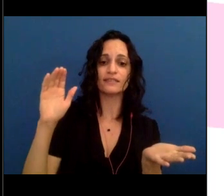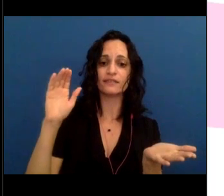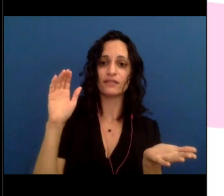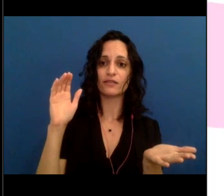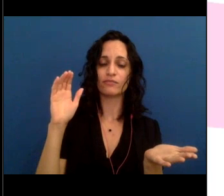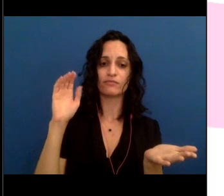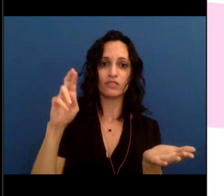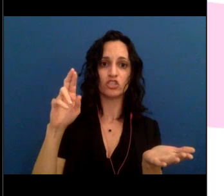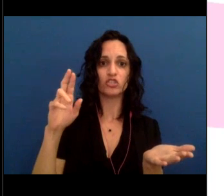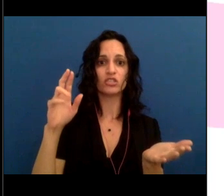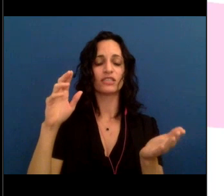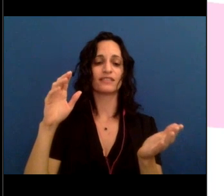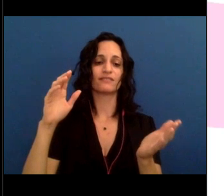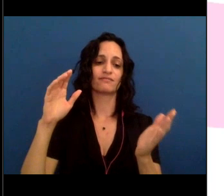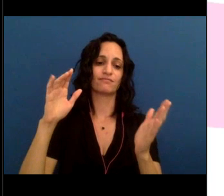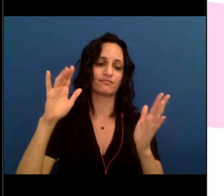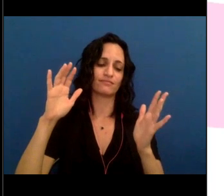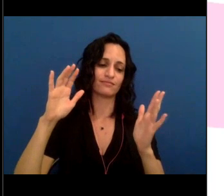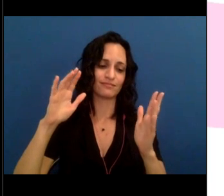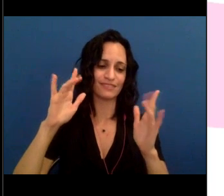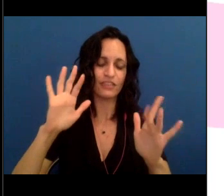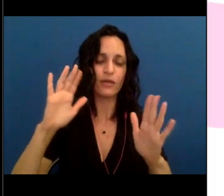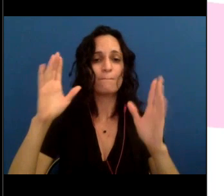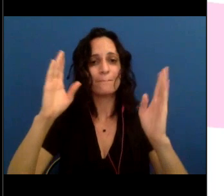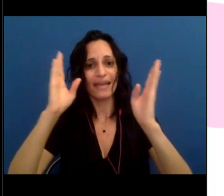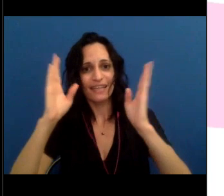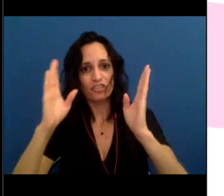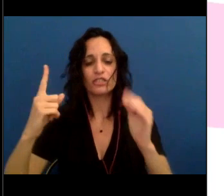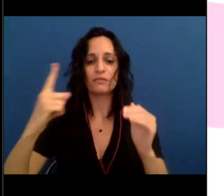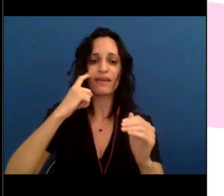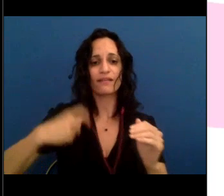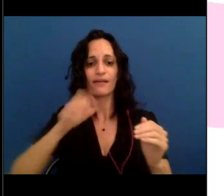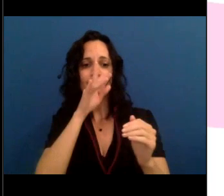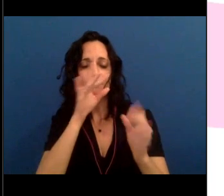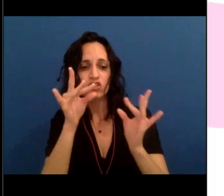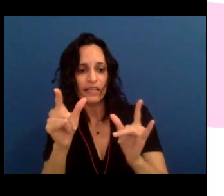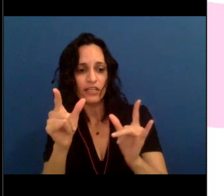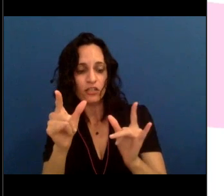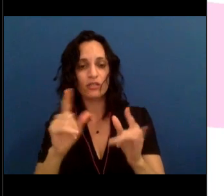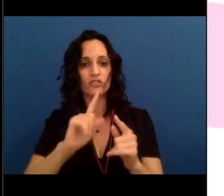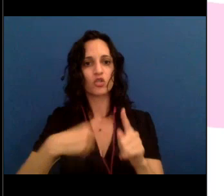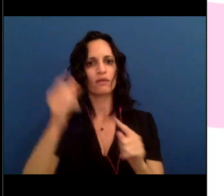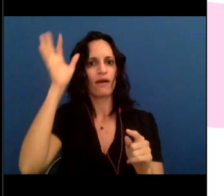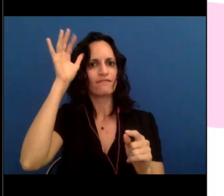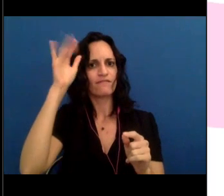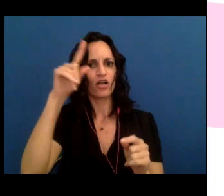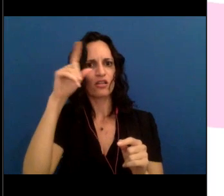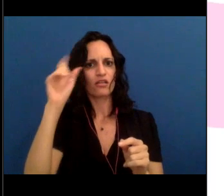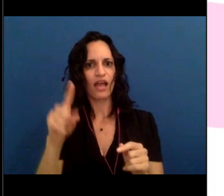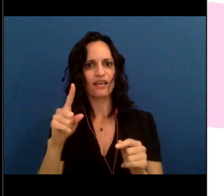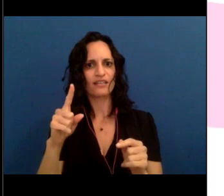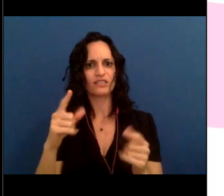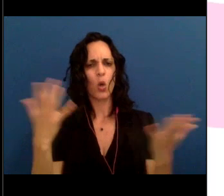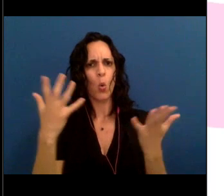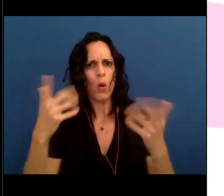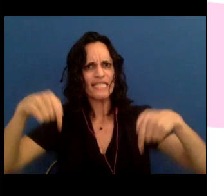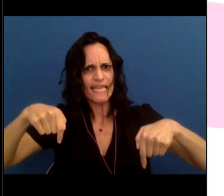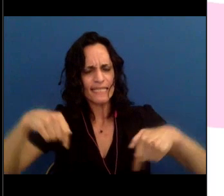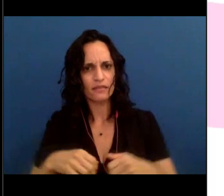Pay attention, because I'm articulate. So when my father asks, what kind of thing is this?